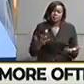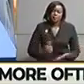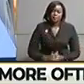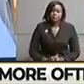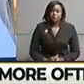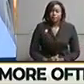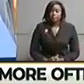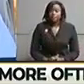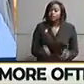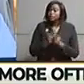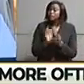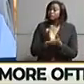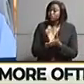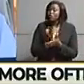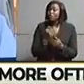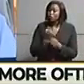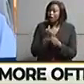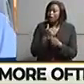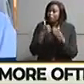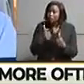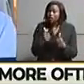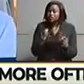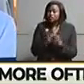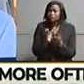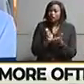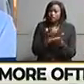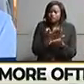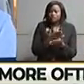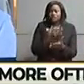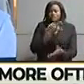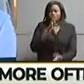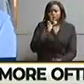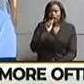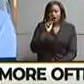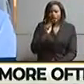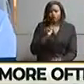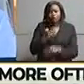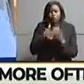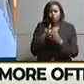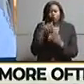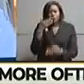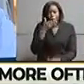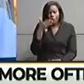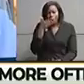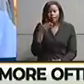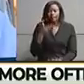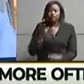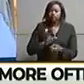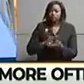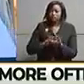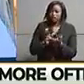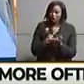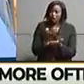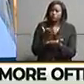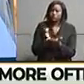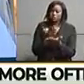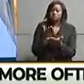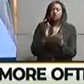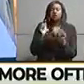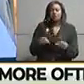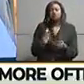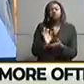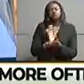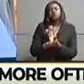It reacts with the fats which are on our skin, the oils, and that's how they are removed. Now,